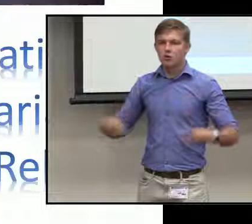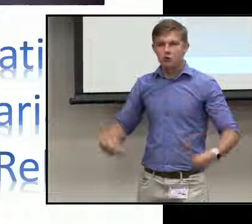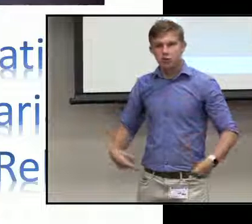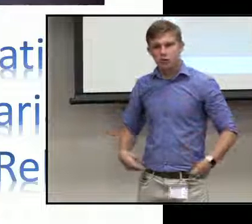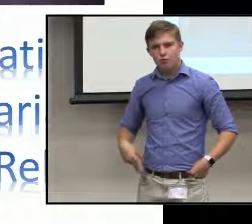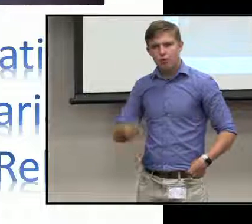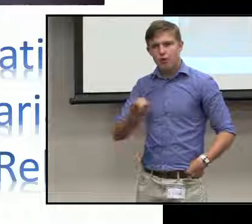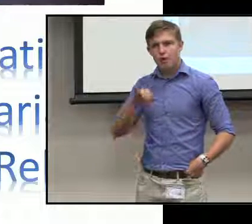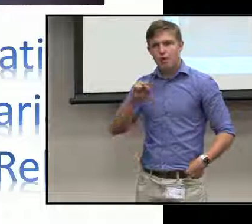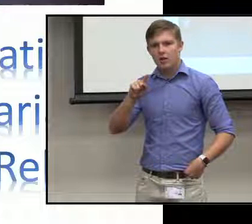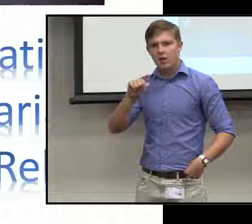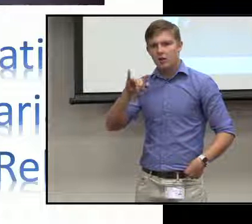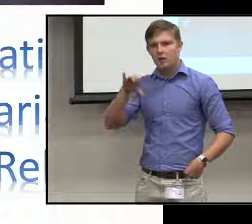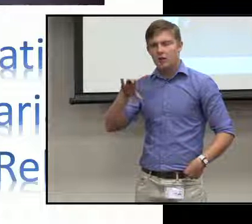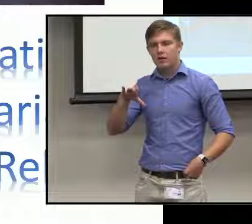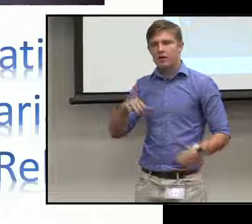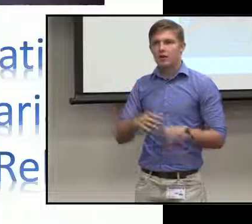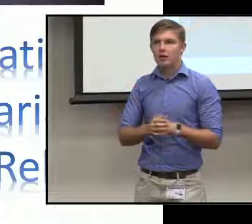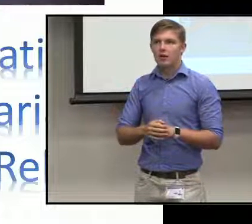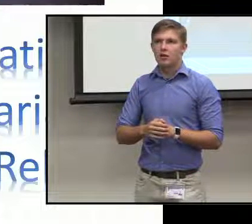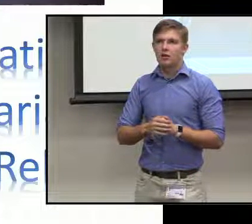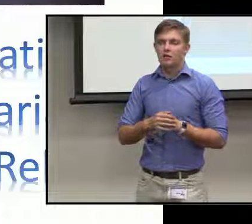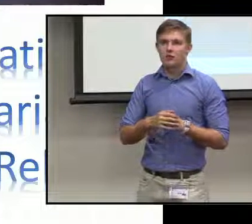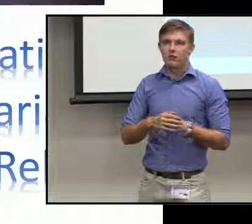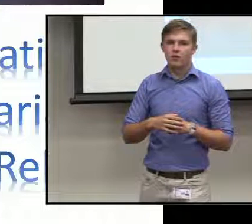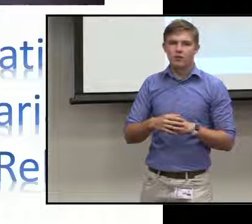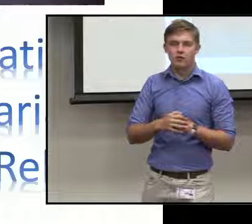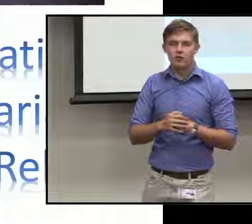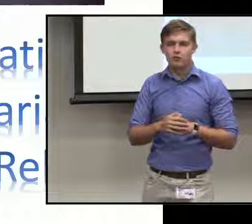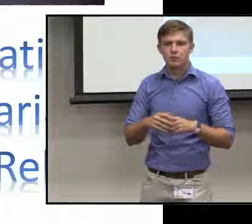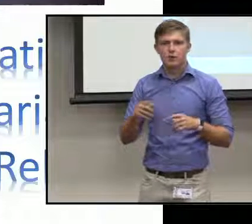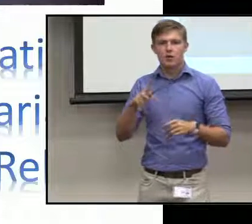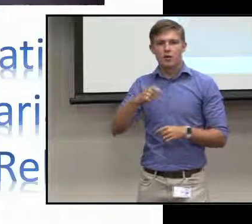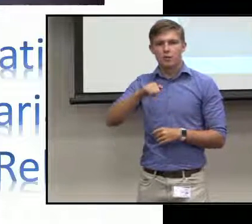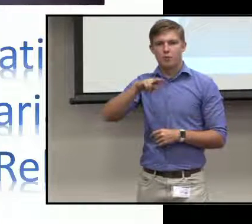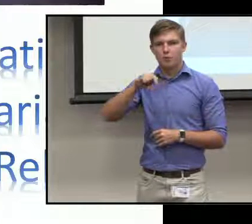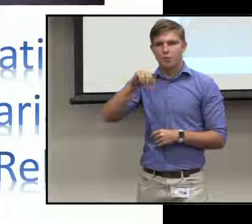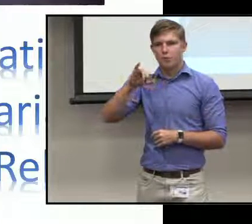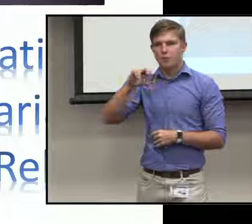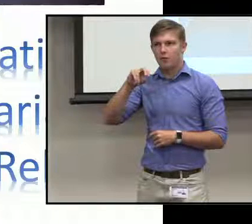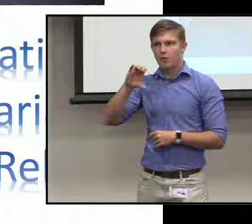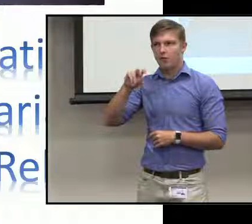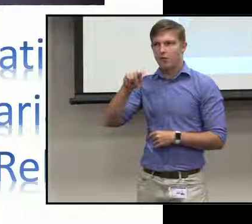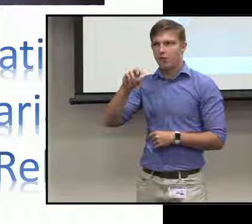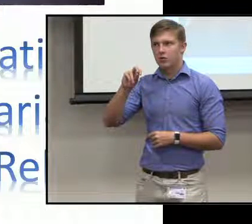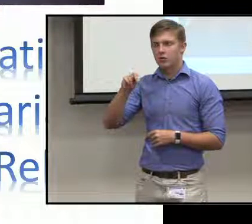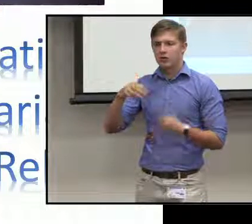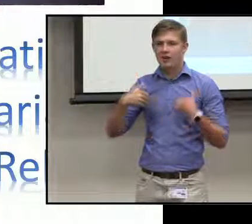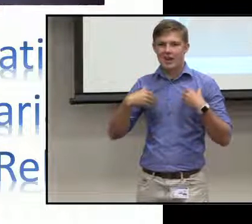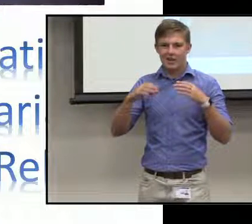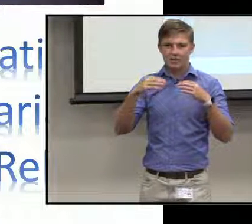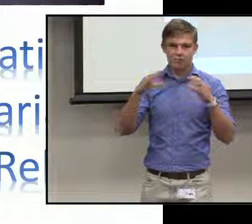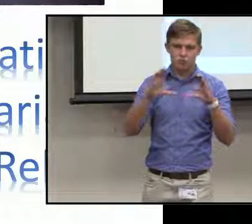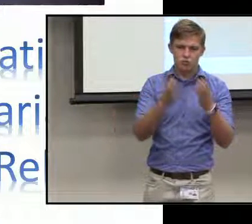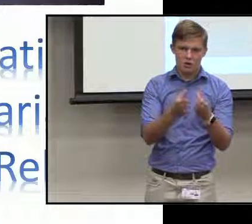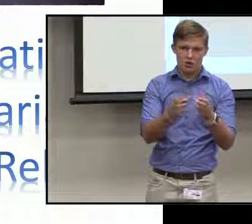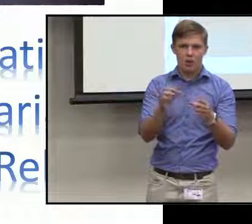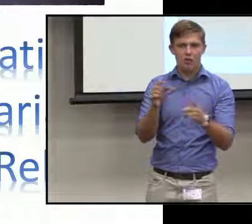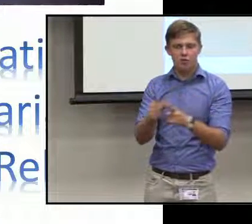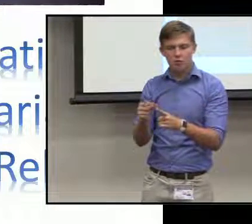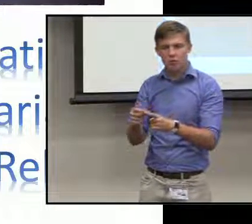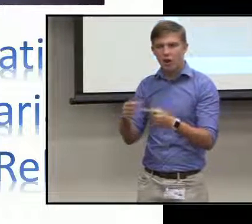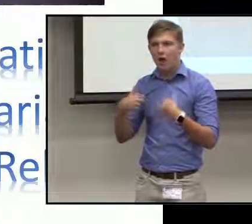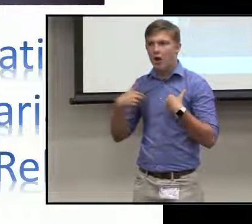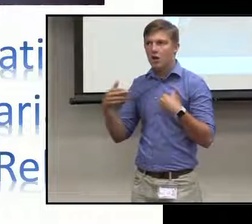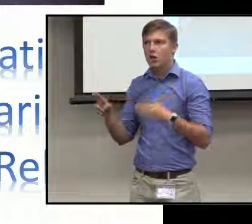the other day used the word secular. I'm going to use the word humanistic for New Zealand. There is a secular aspect to it, which has to